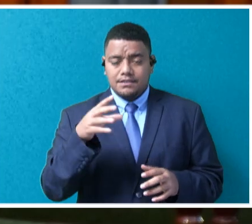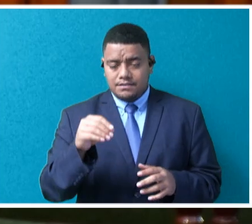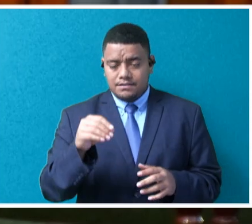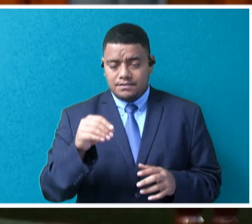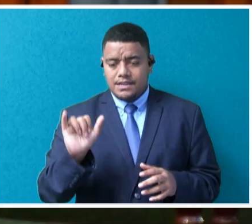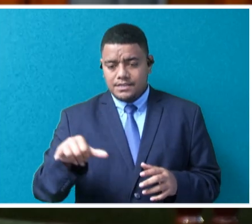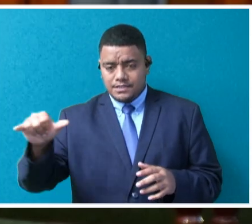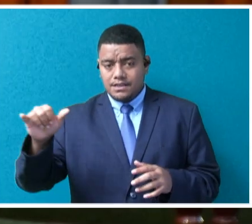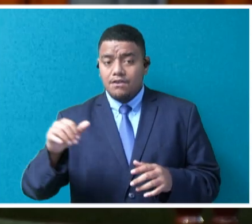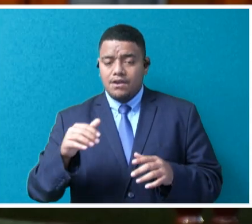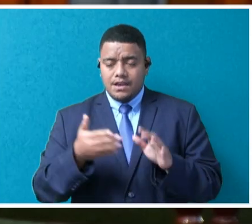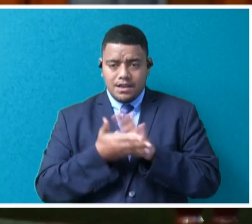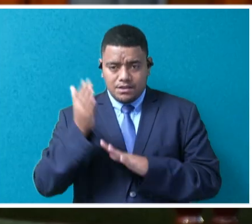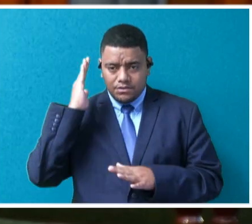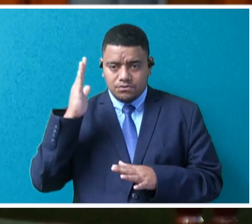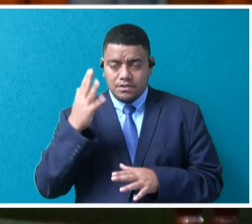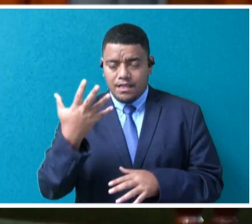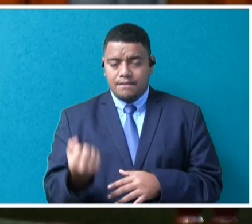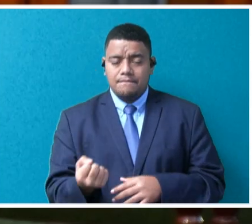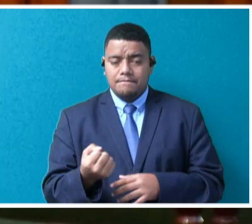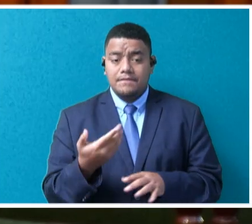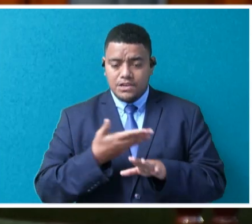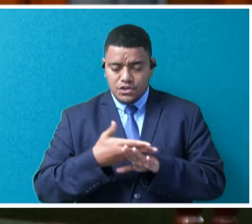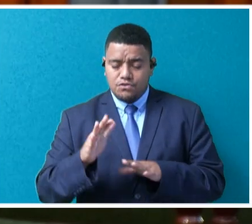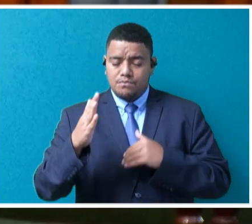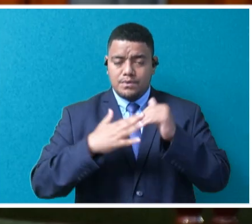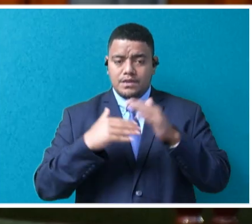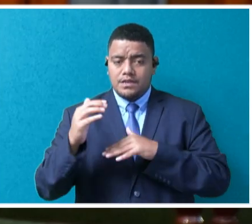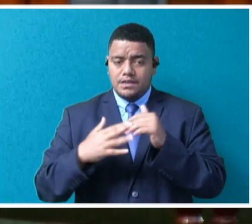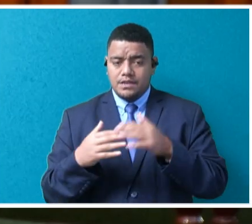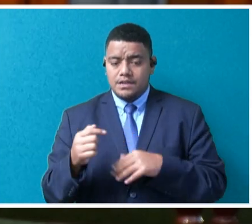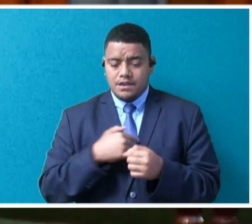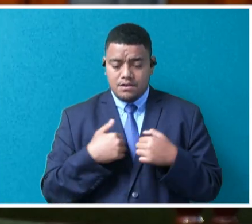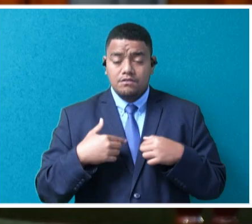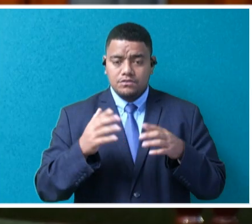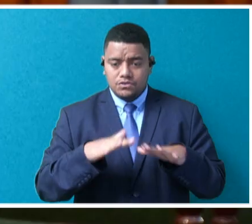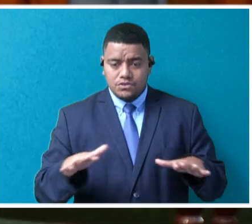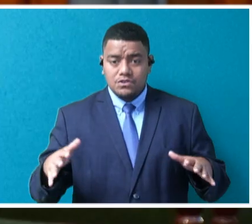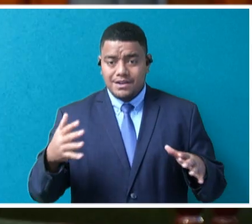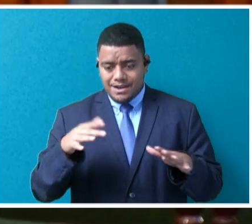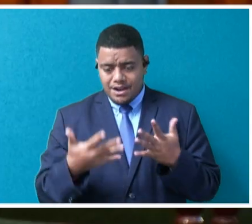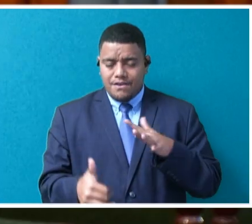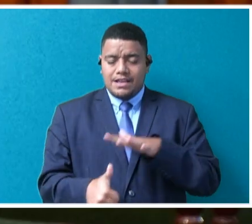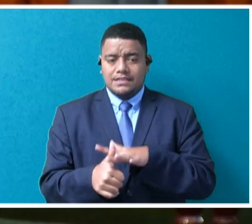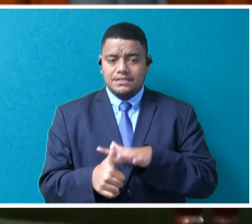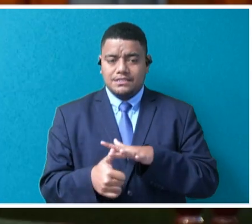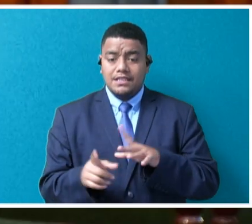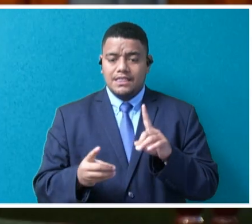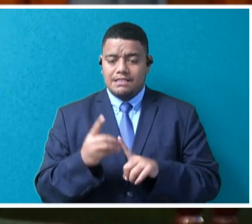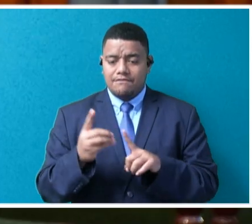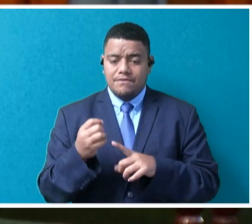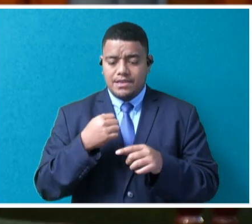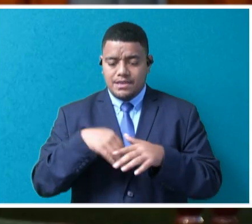Keyasawa South Secondary School may Sawa. Mr. Speaker, sir, our students are vulnerable in expanding development in our